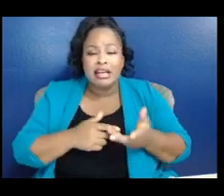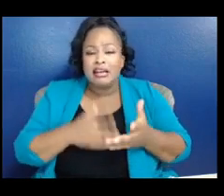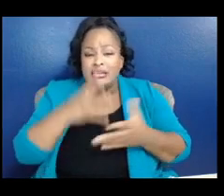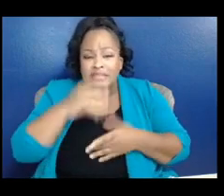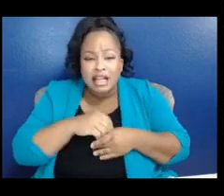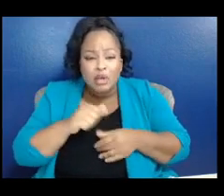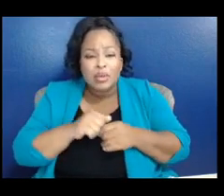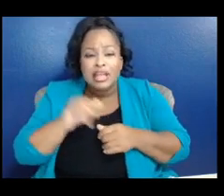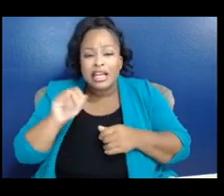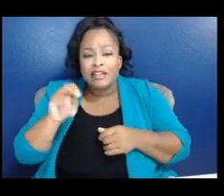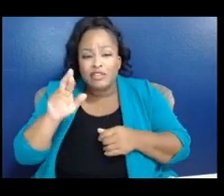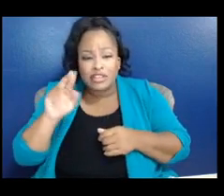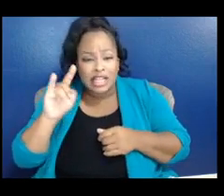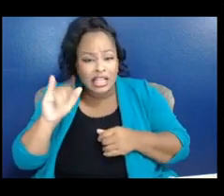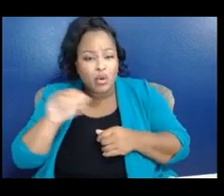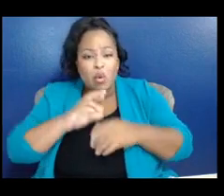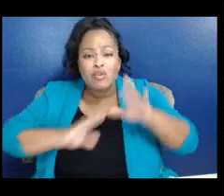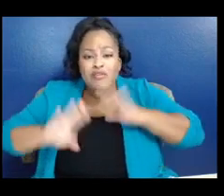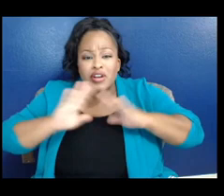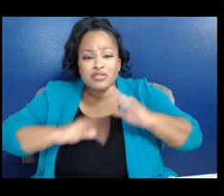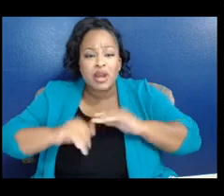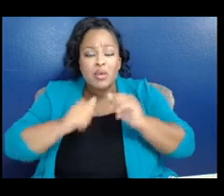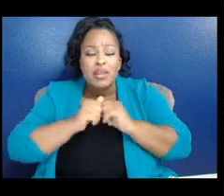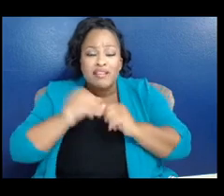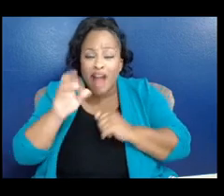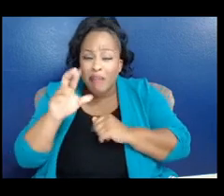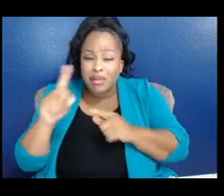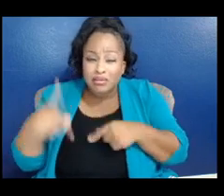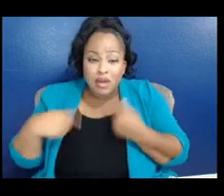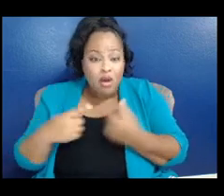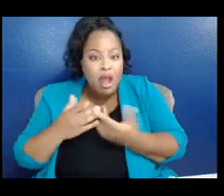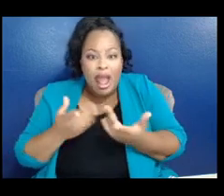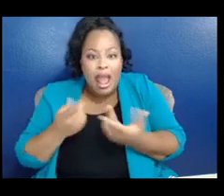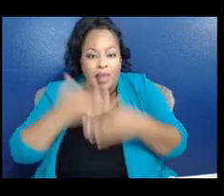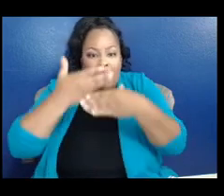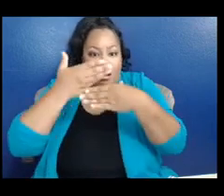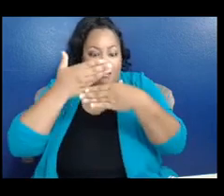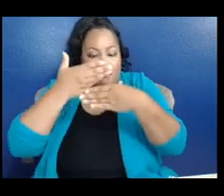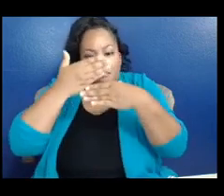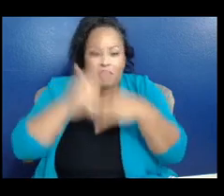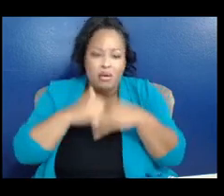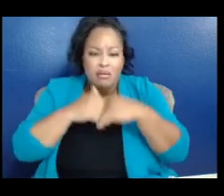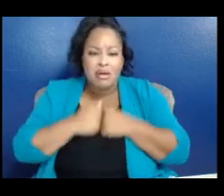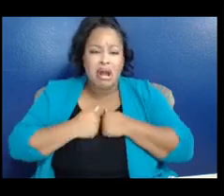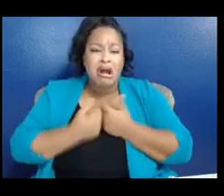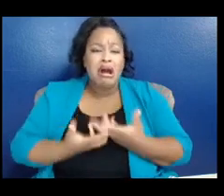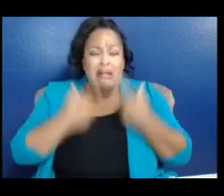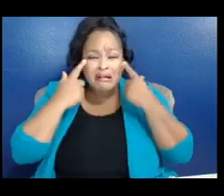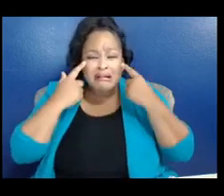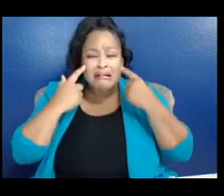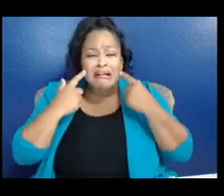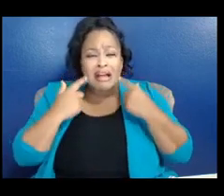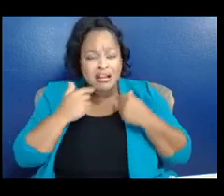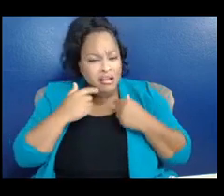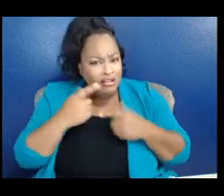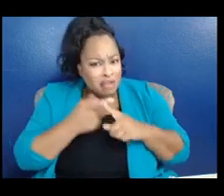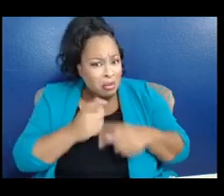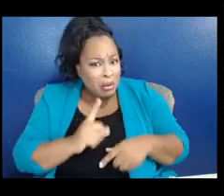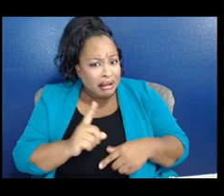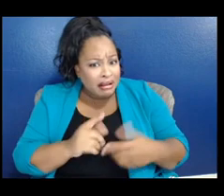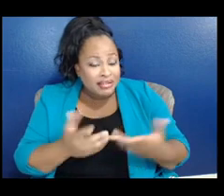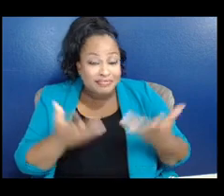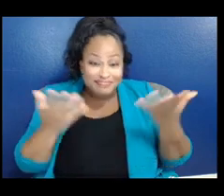or the frustration of dealing with fibroids for so long, all of a sudden they have uncontrollable tears and they're like, where's all this coming from? And I'm like,